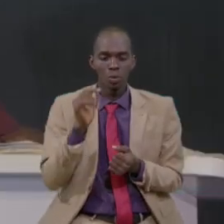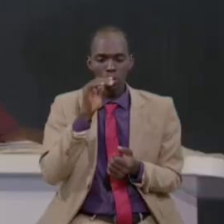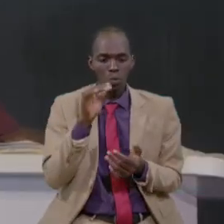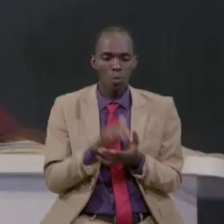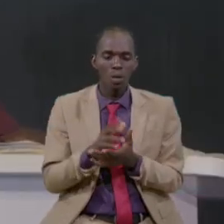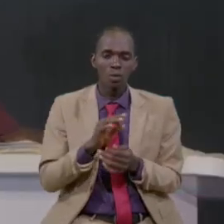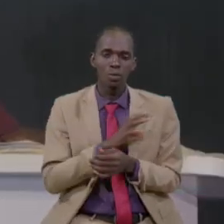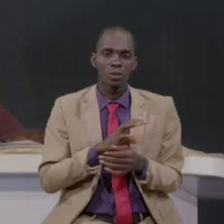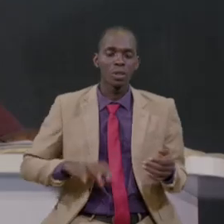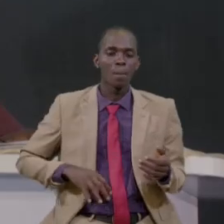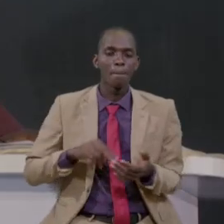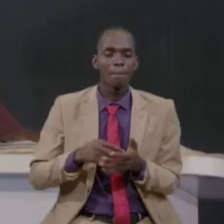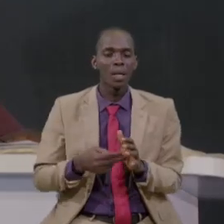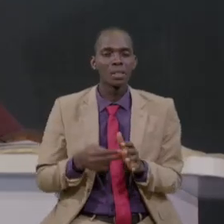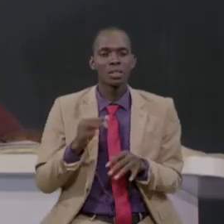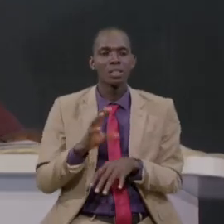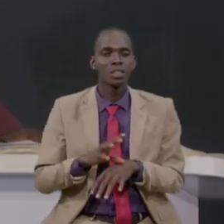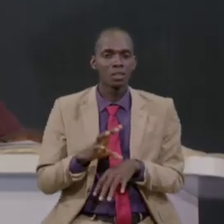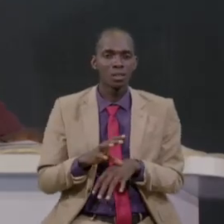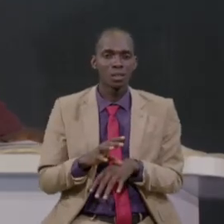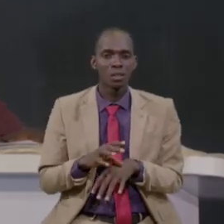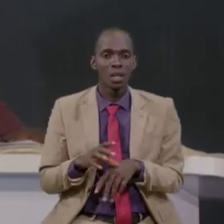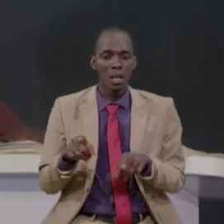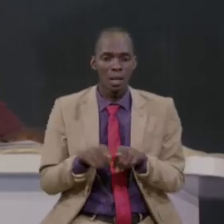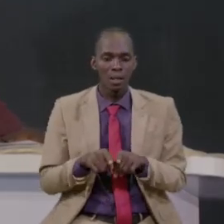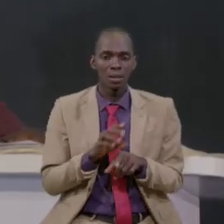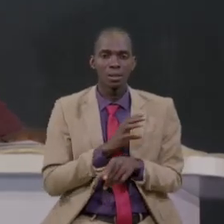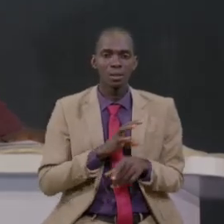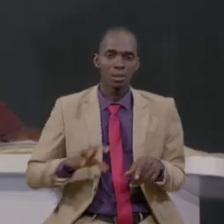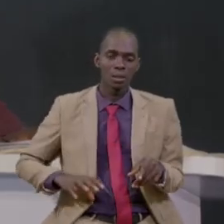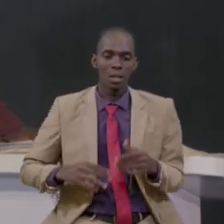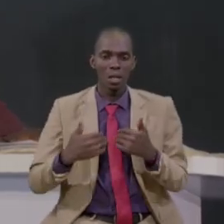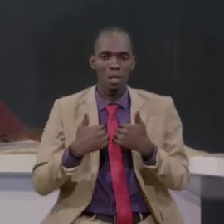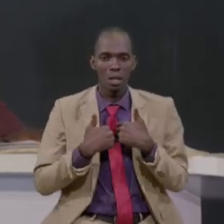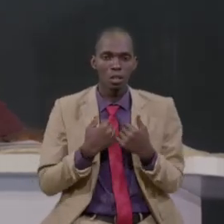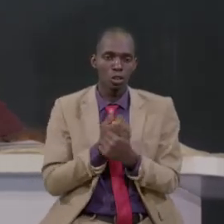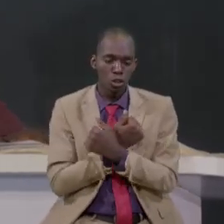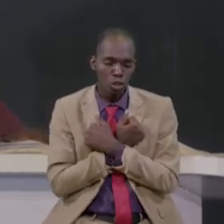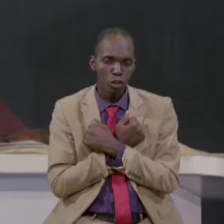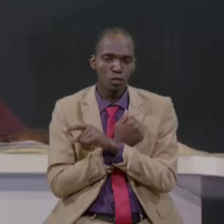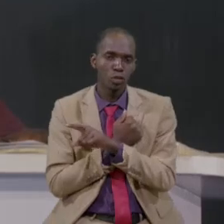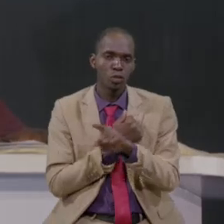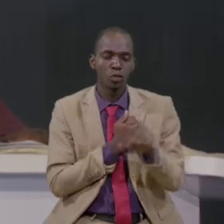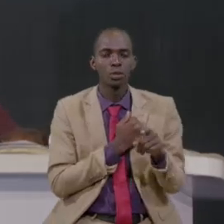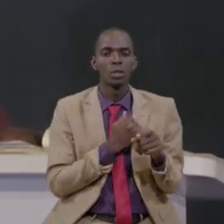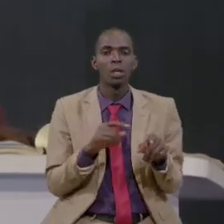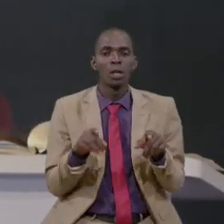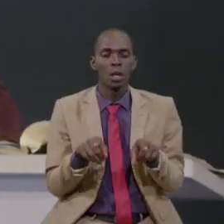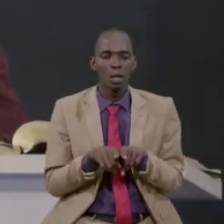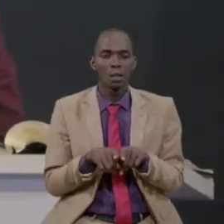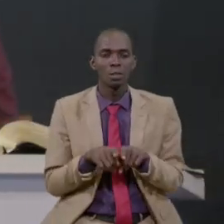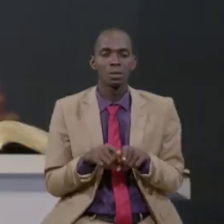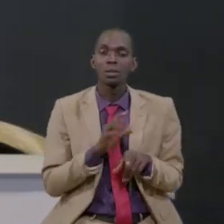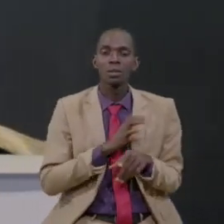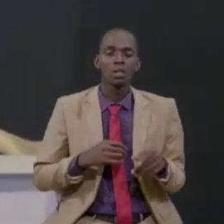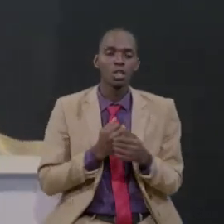as Christ has loved you and has loved the church? And then